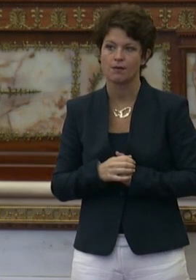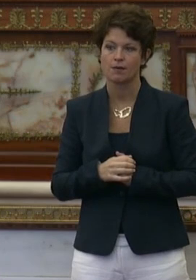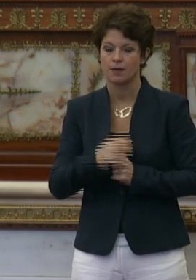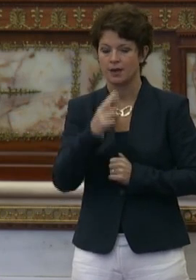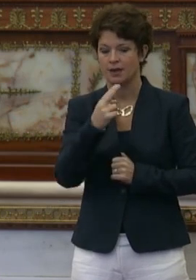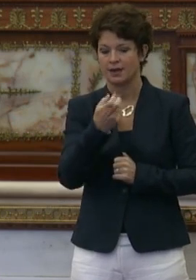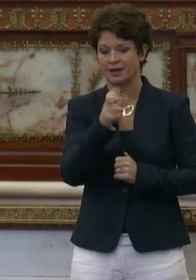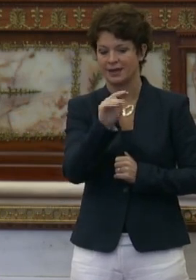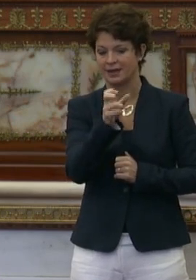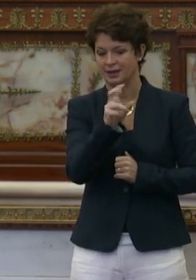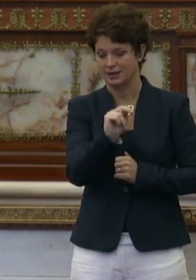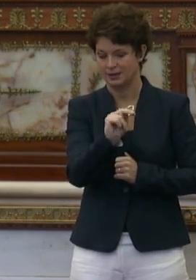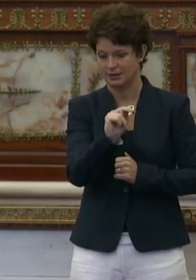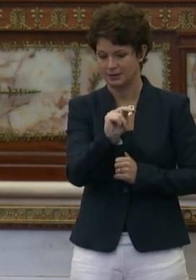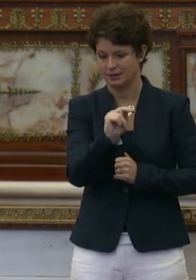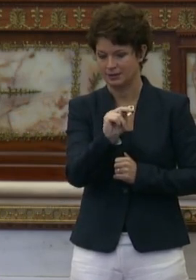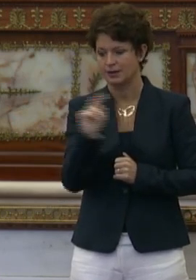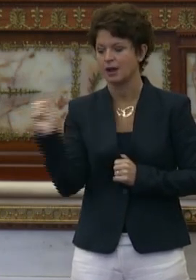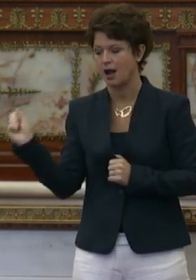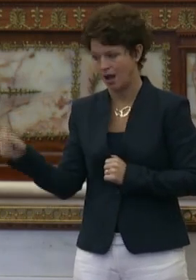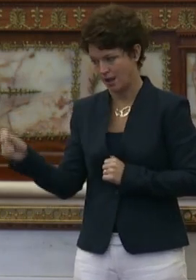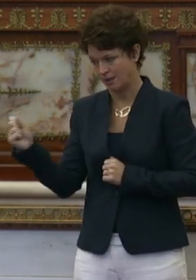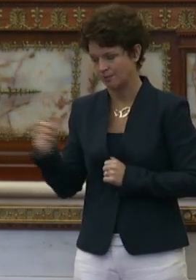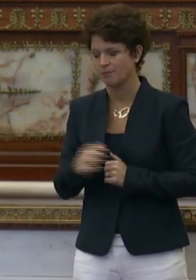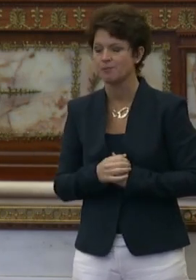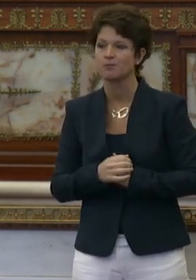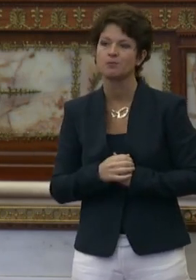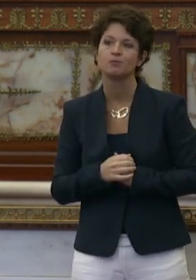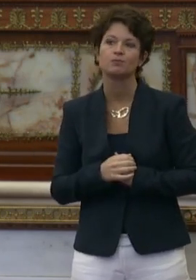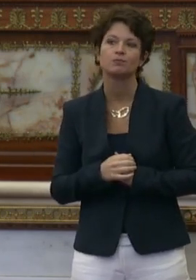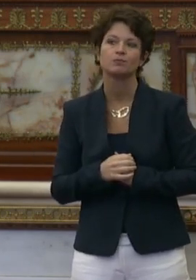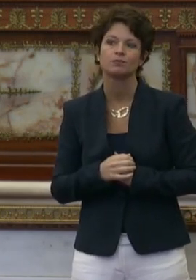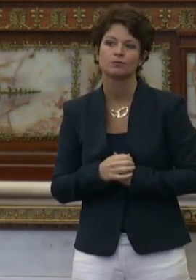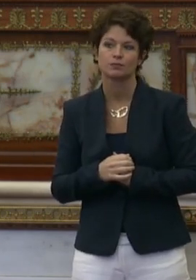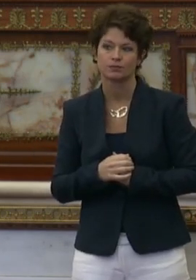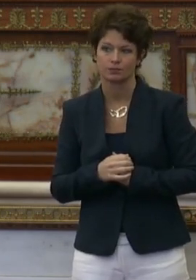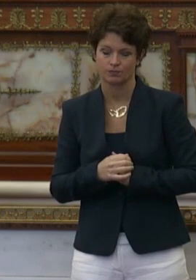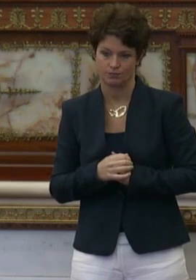Councilman Heenan. Councilman Heenan. Aye.